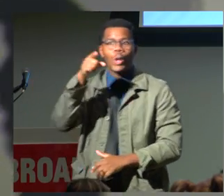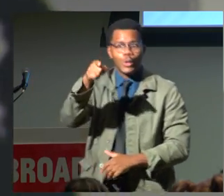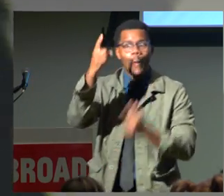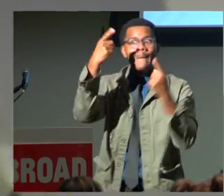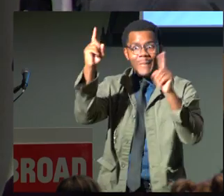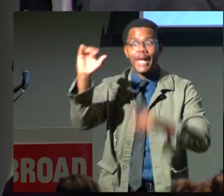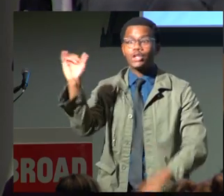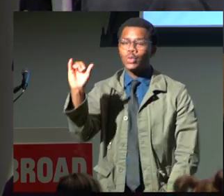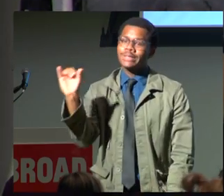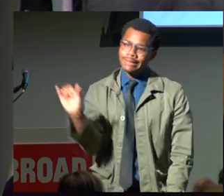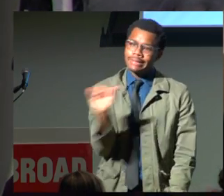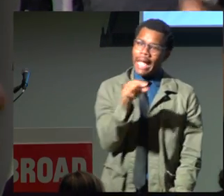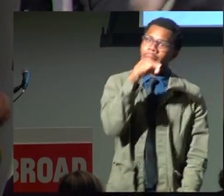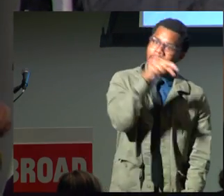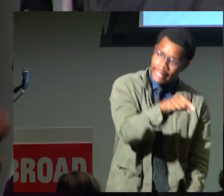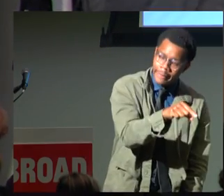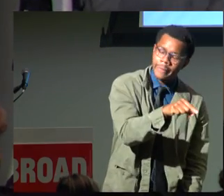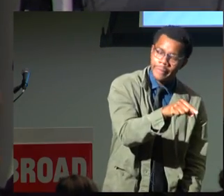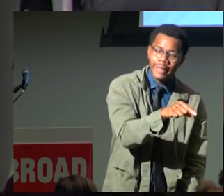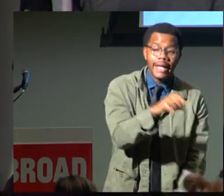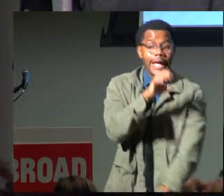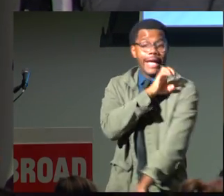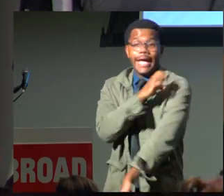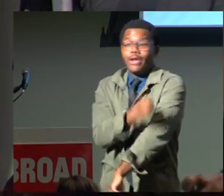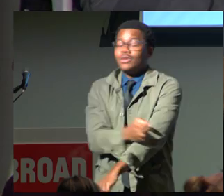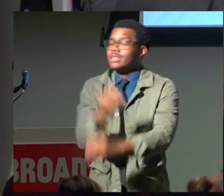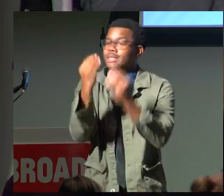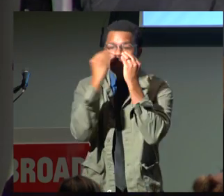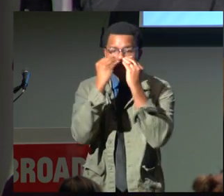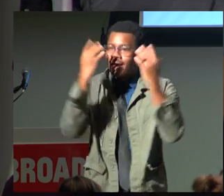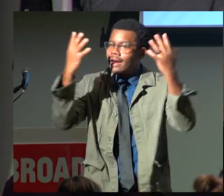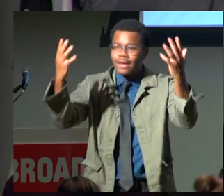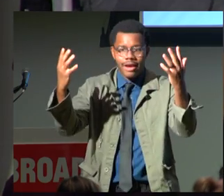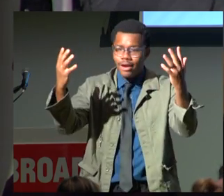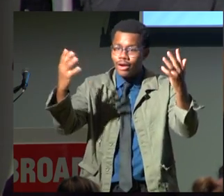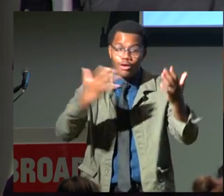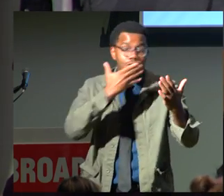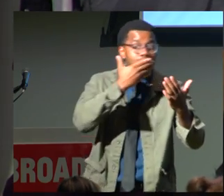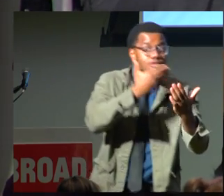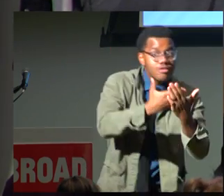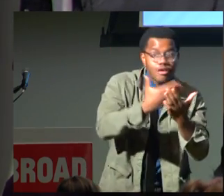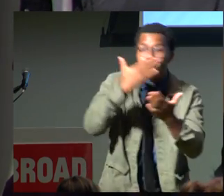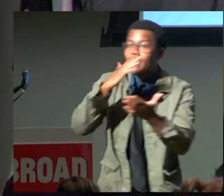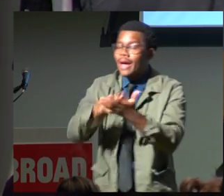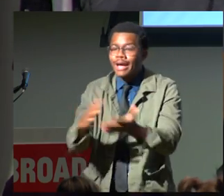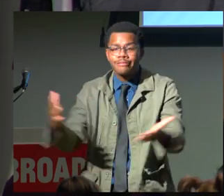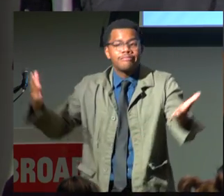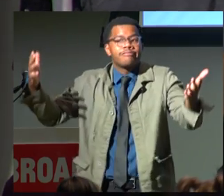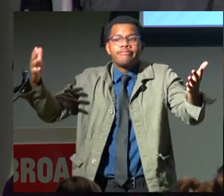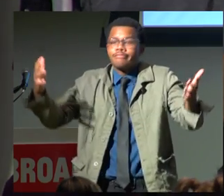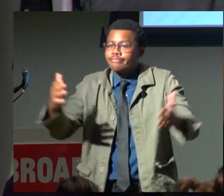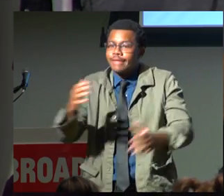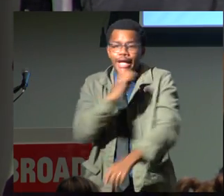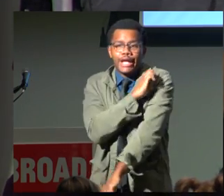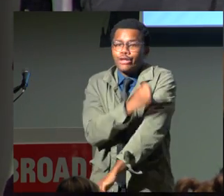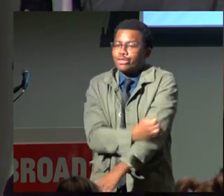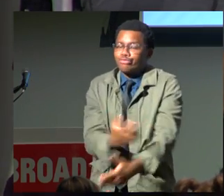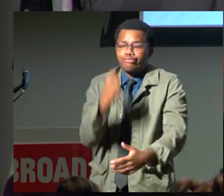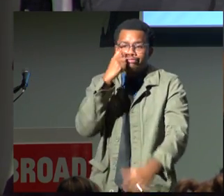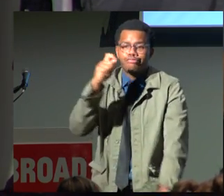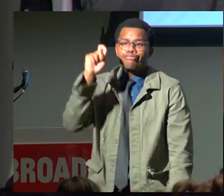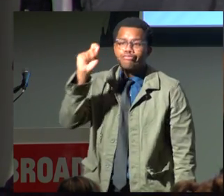energy, that's right, because energy doesn't care. It's real. And when I take my walks